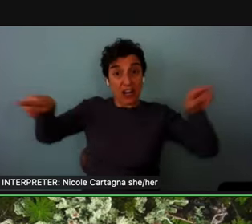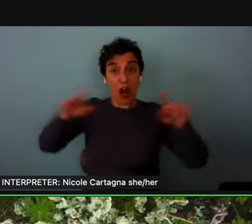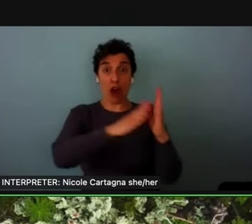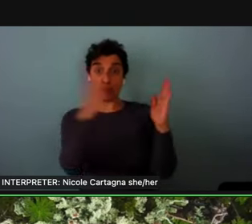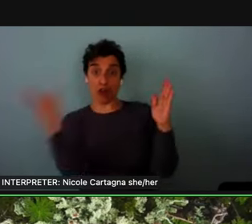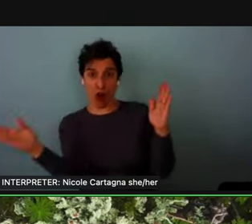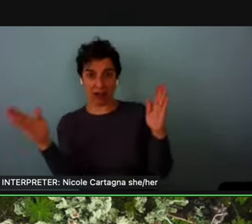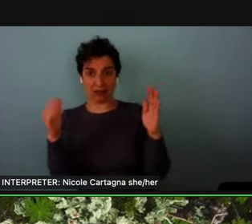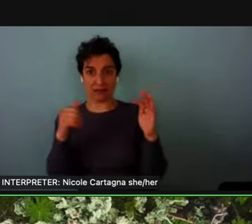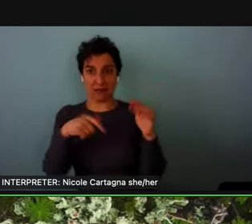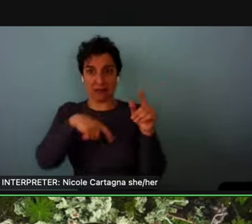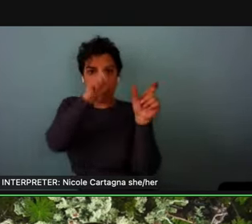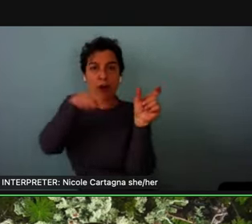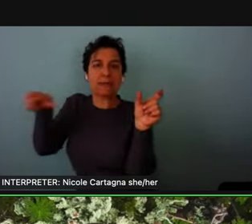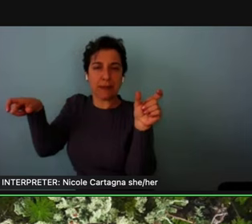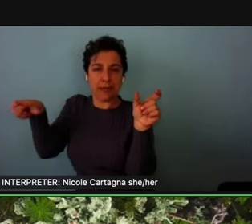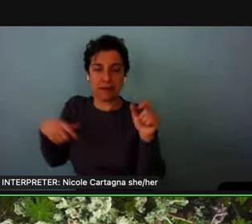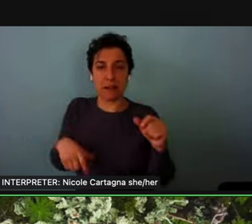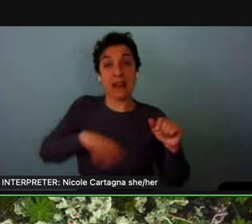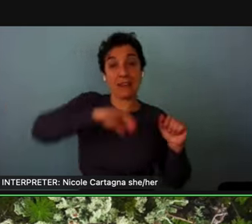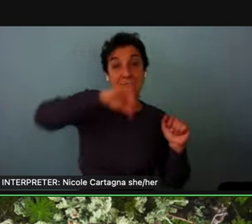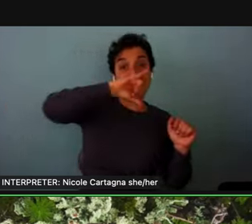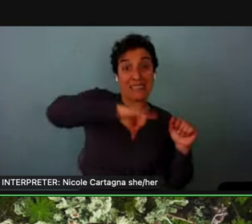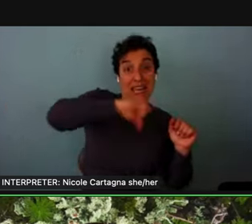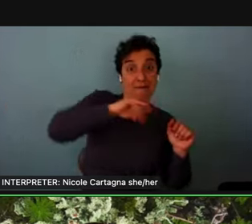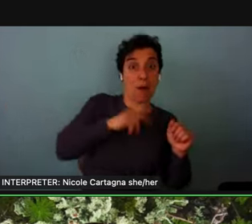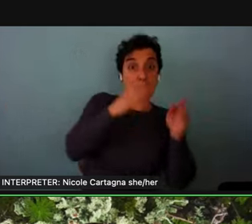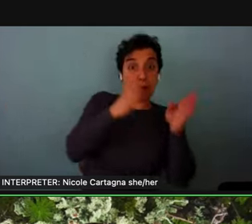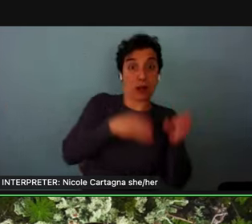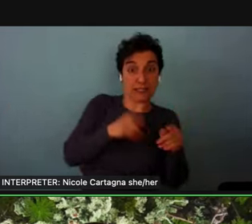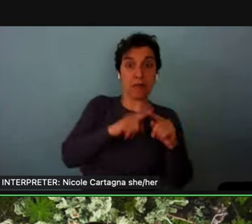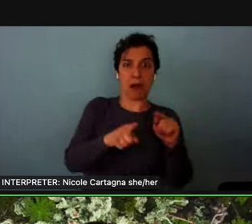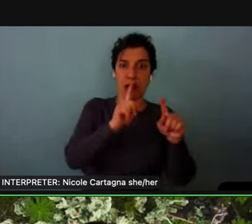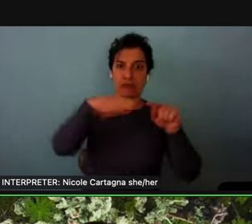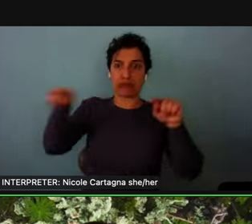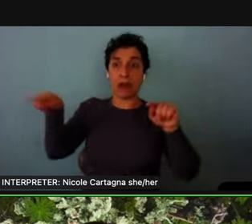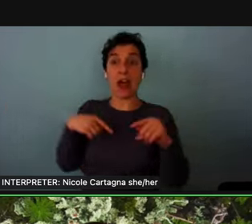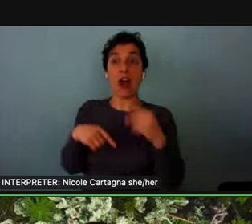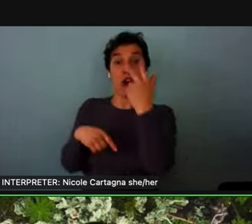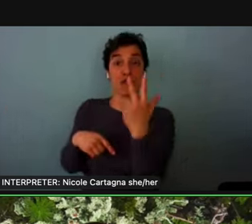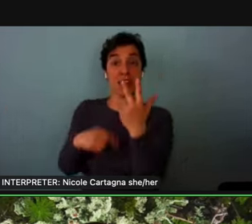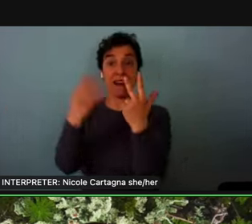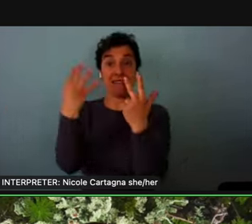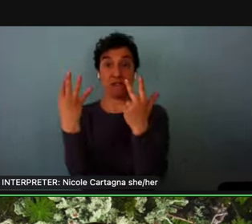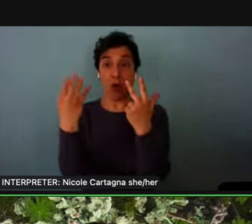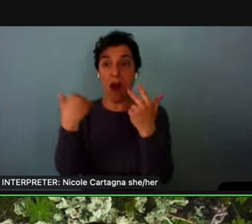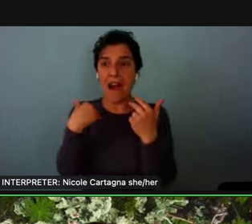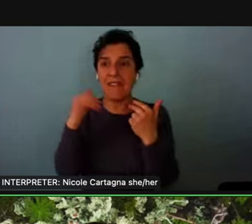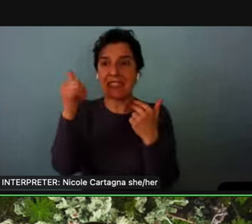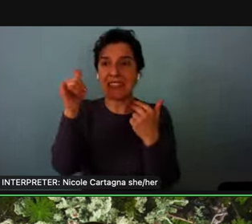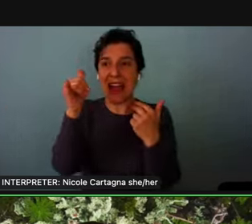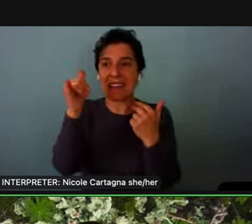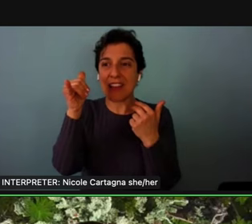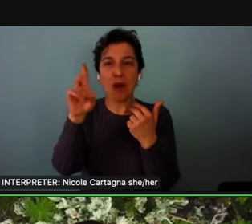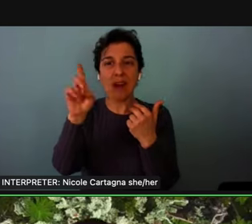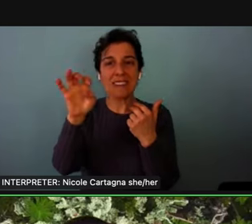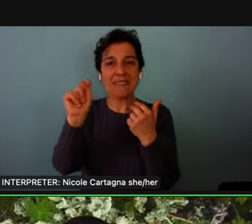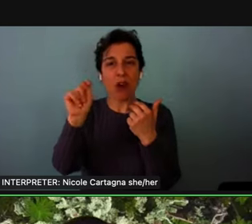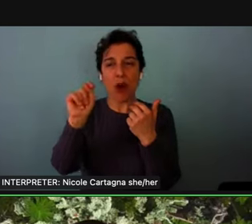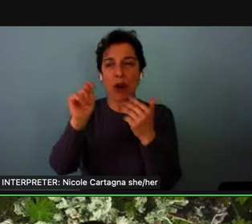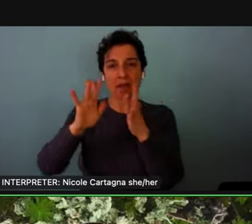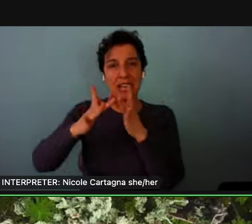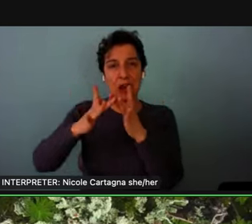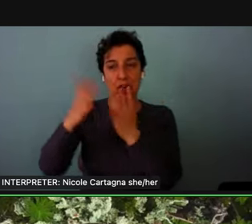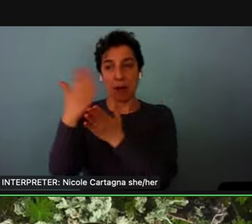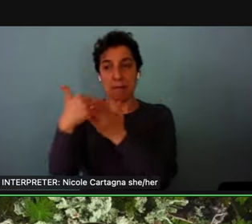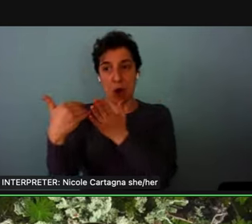the yellow arrows, notice that subject 3 and 4 have this yellow default network component